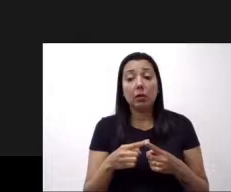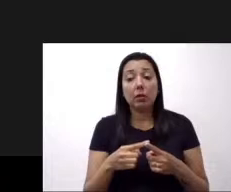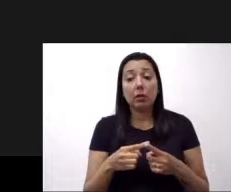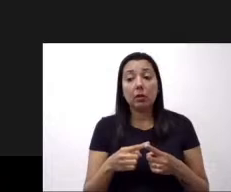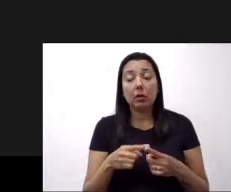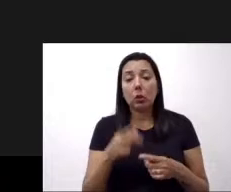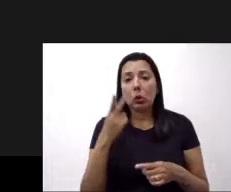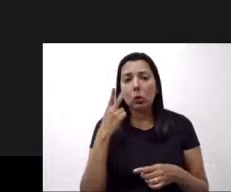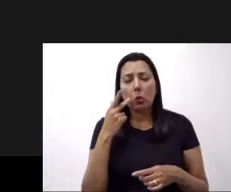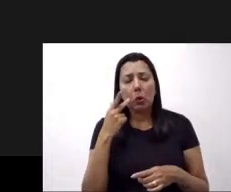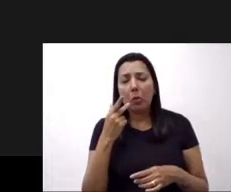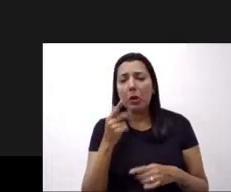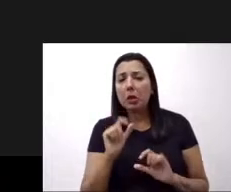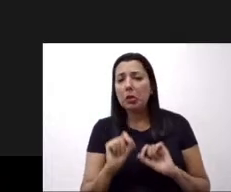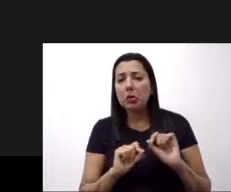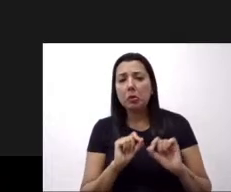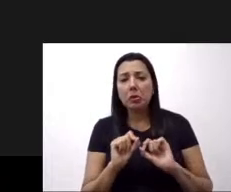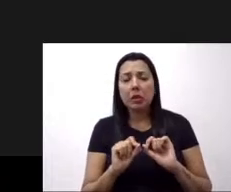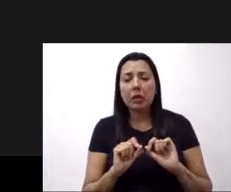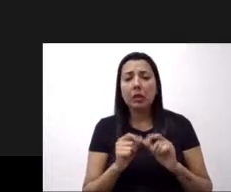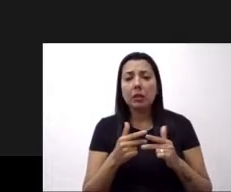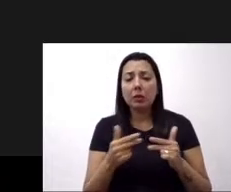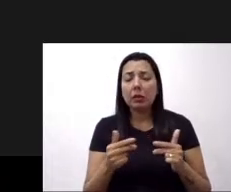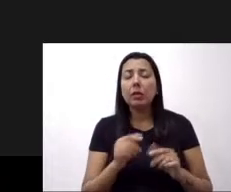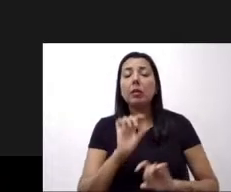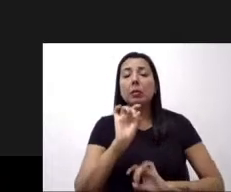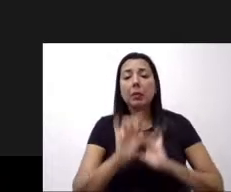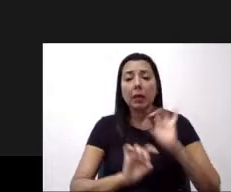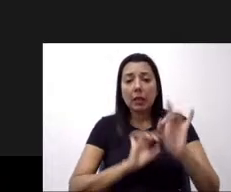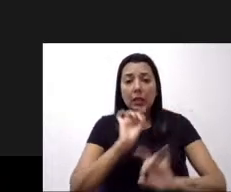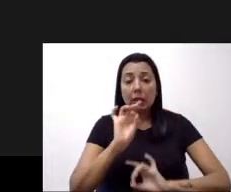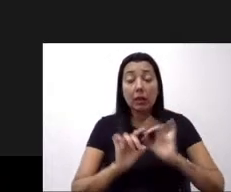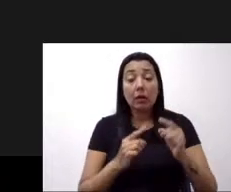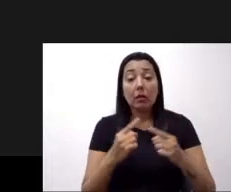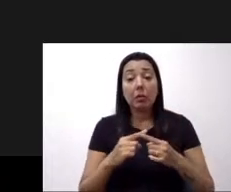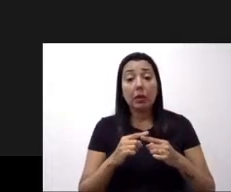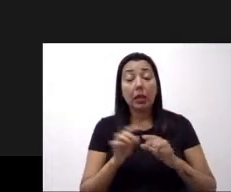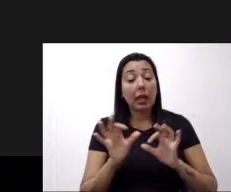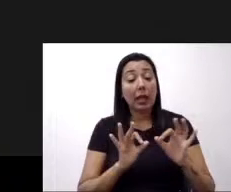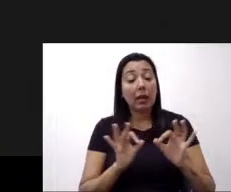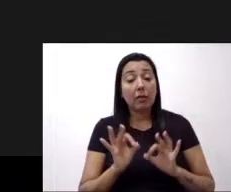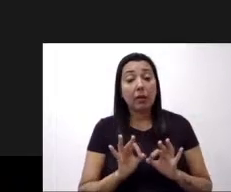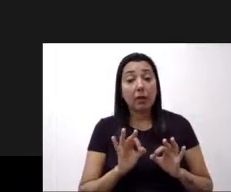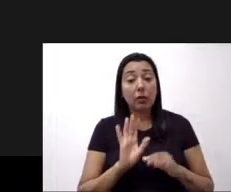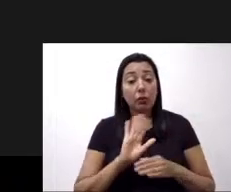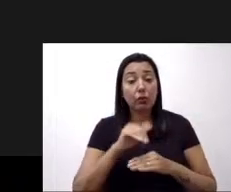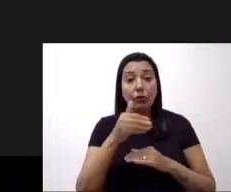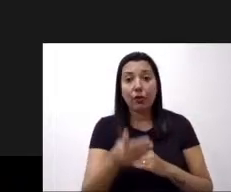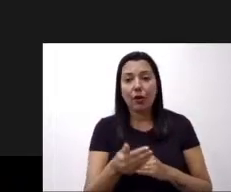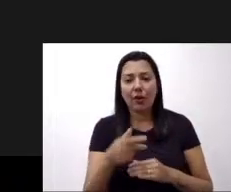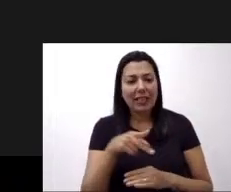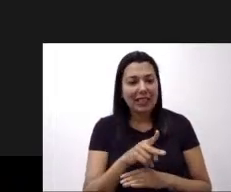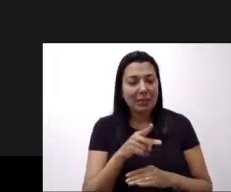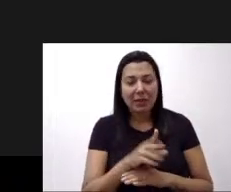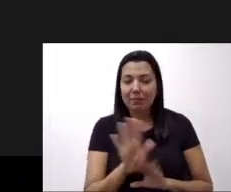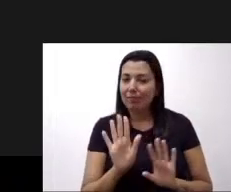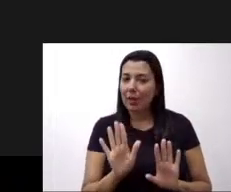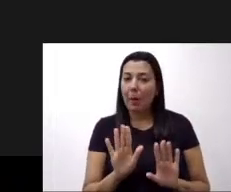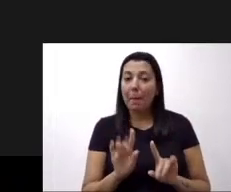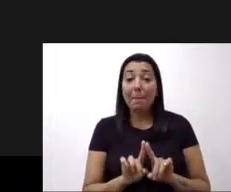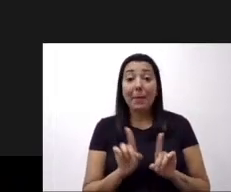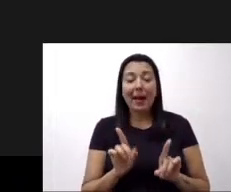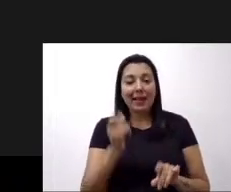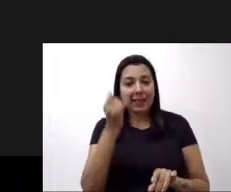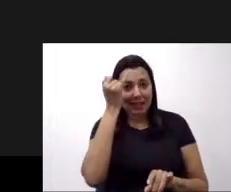more or less from outside event, not all the time, But the idea is that, okay,